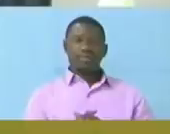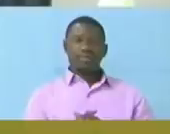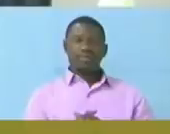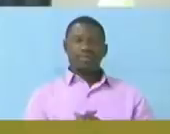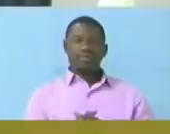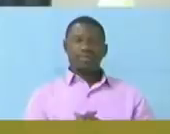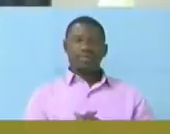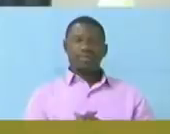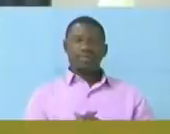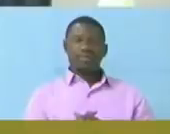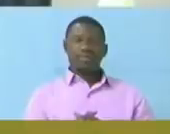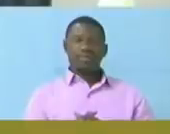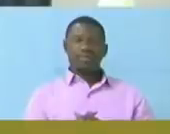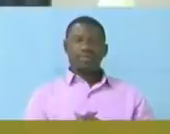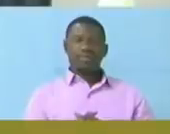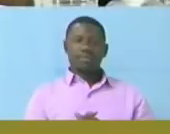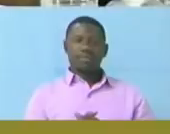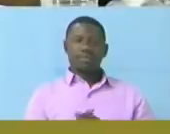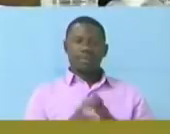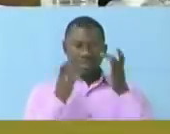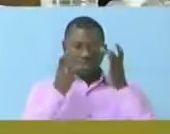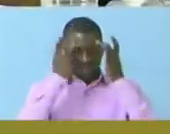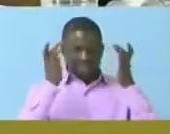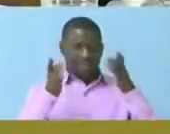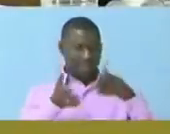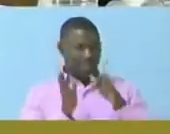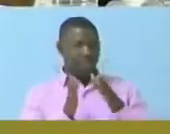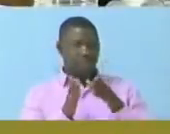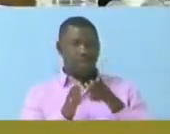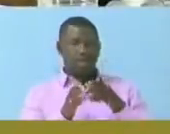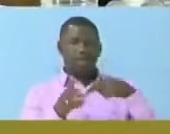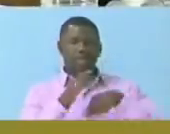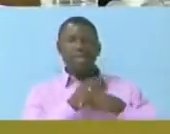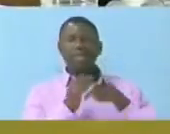Technically, in a trial.